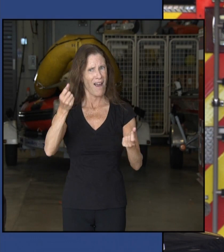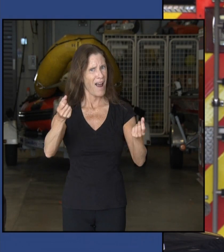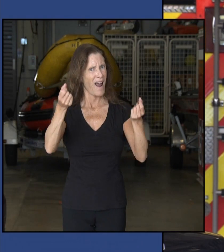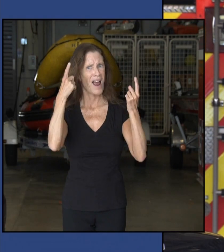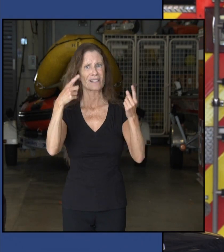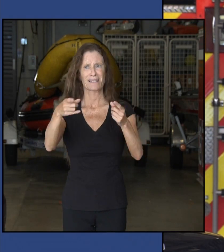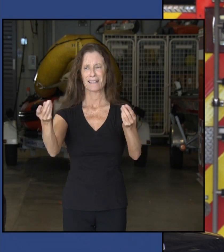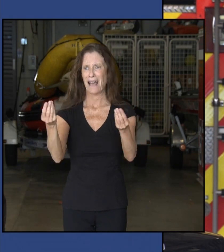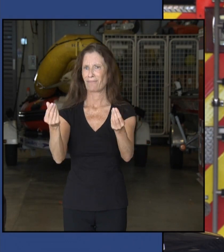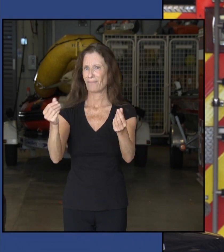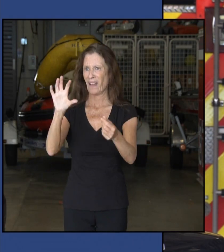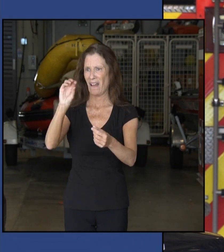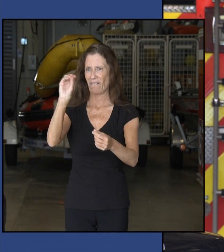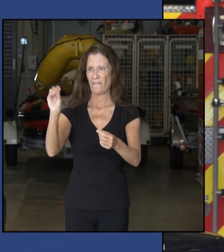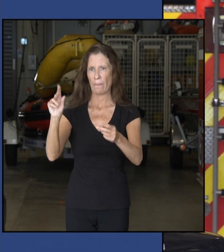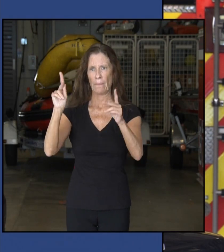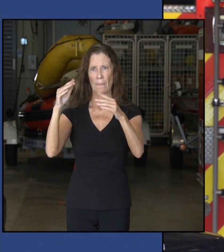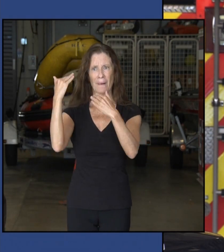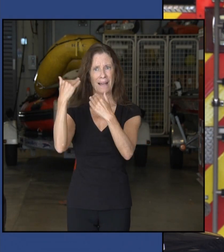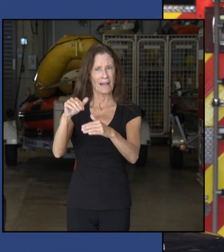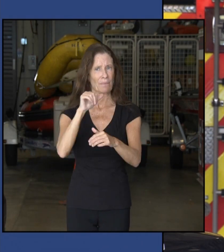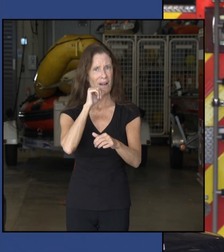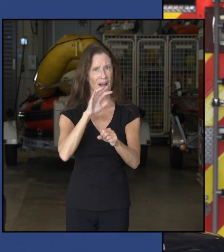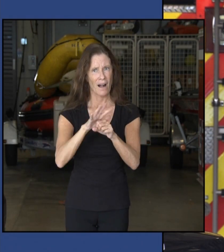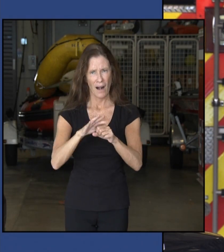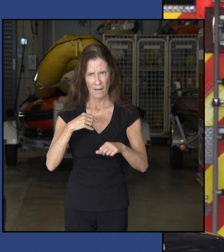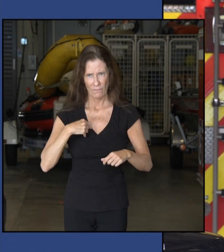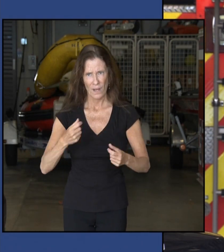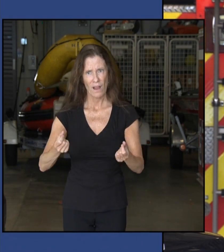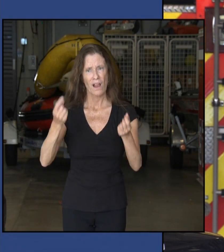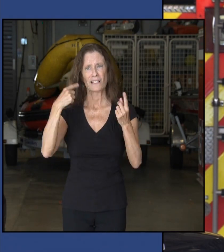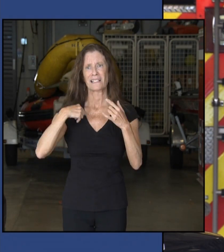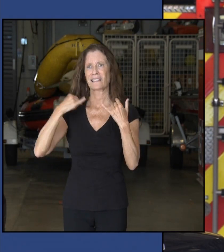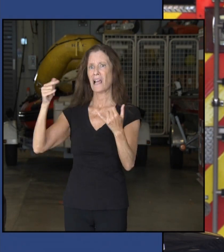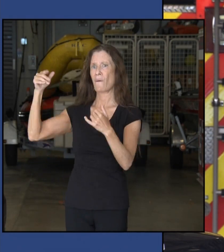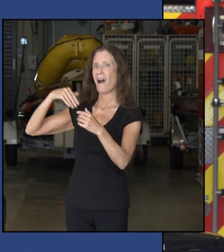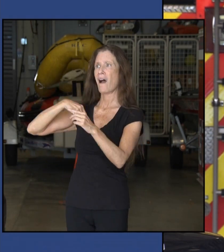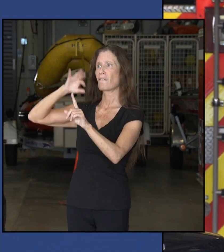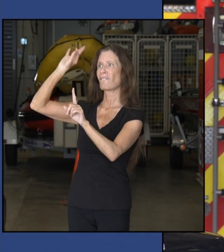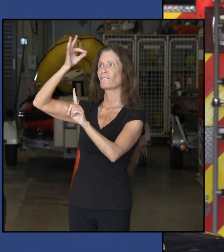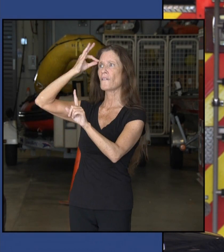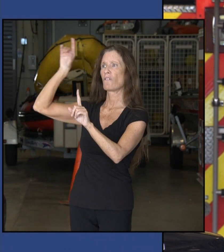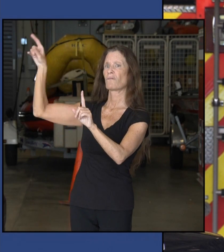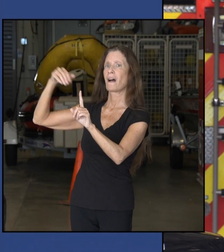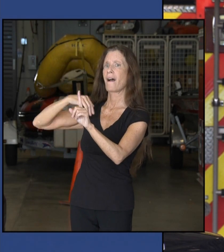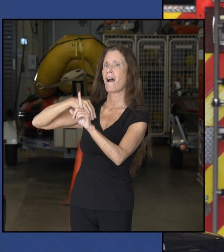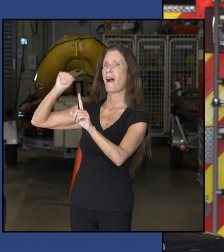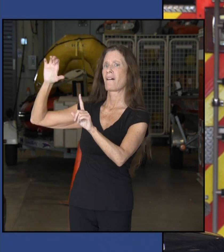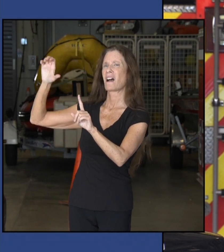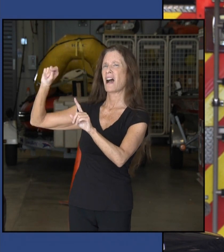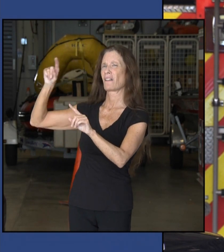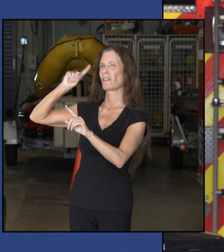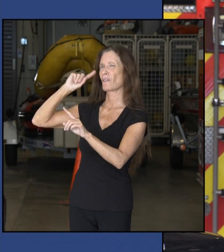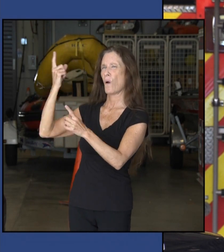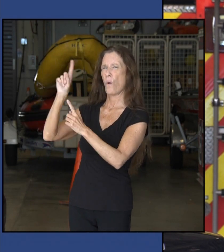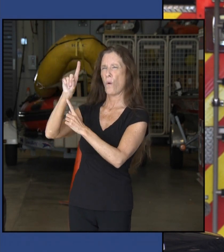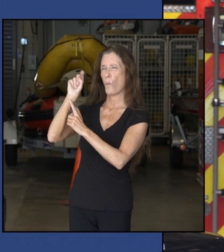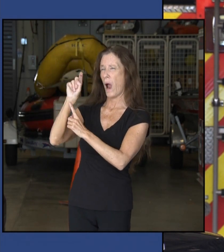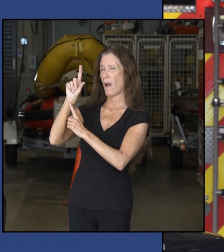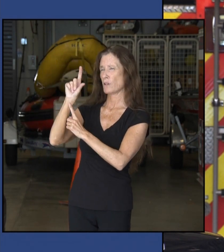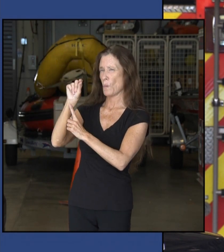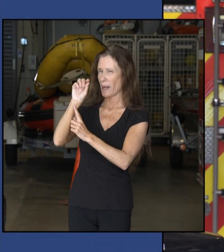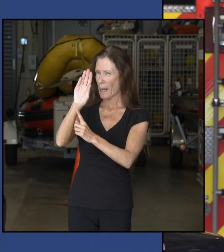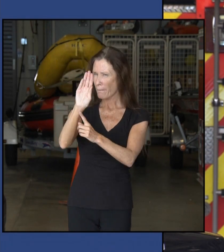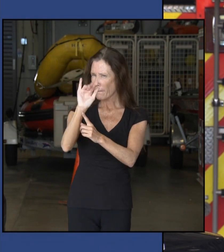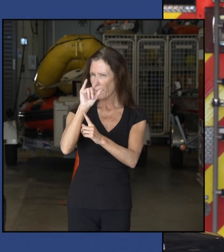support of. There is one bill at the federal level called the Restaurants Act, which is $120 billion, I think, that would go to restaurants, and I